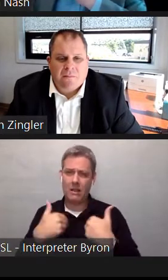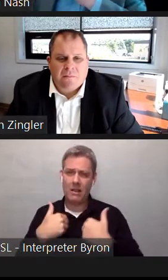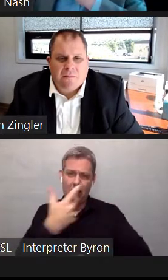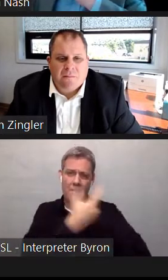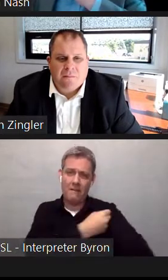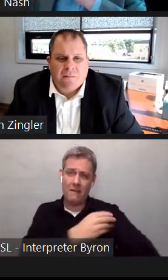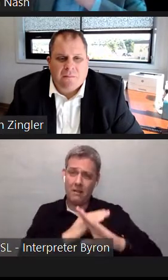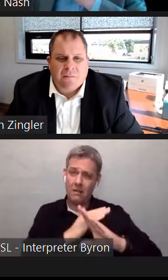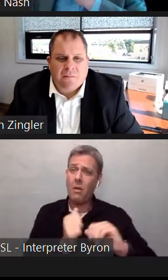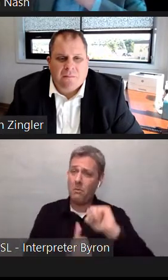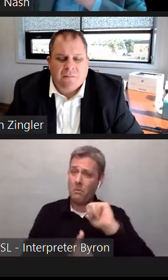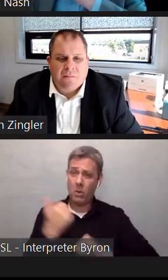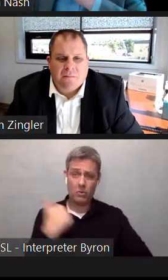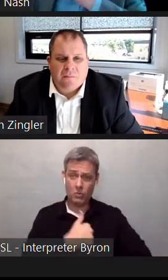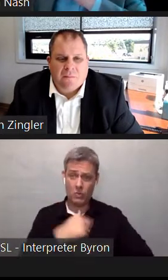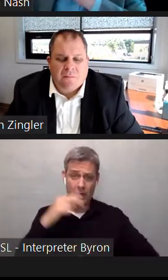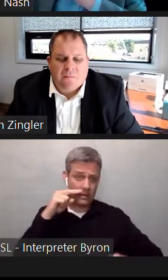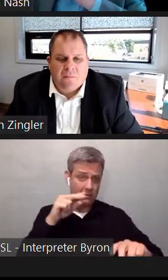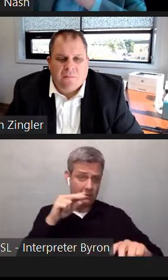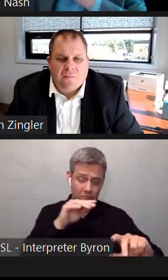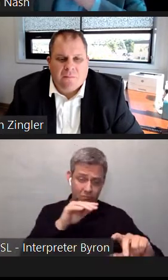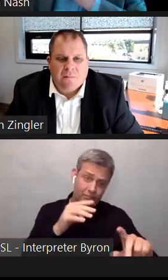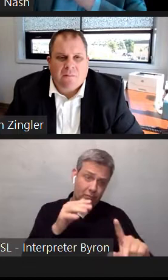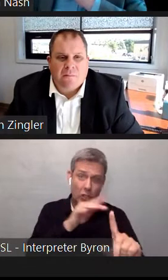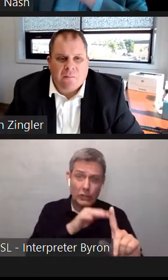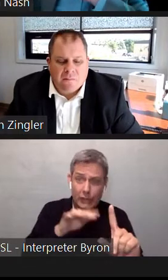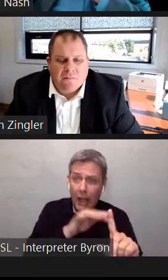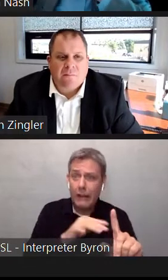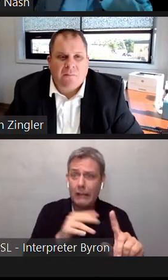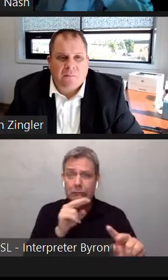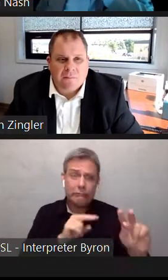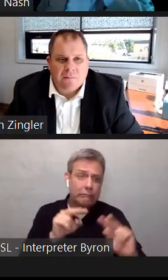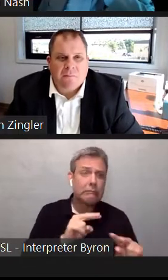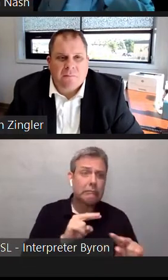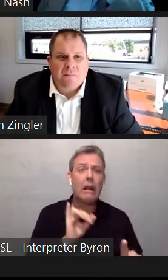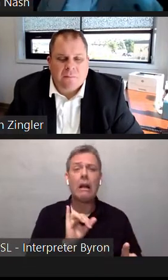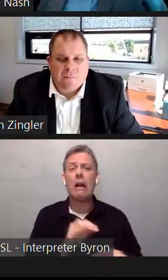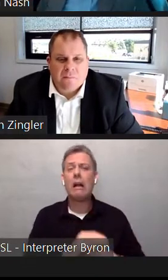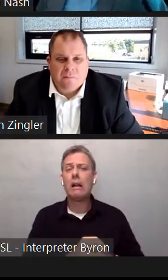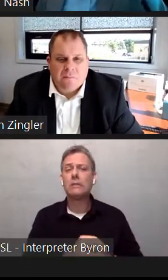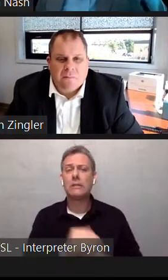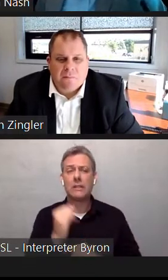studied. You certainly did back in January, February, March, because they were the only ones who could get the